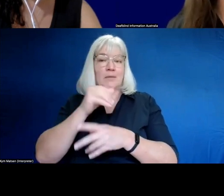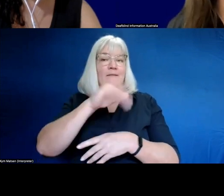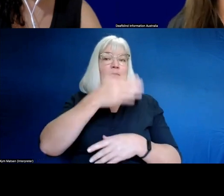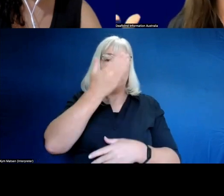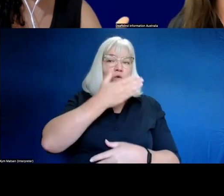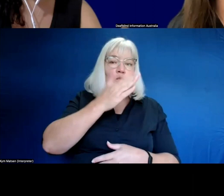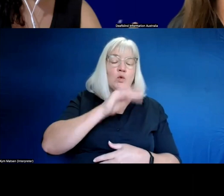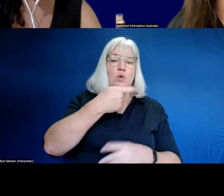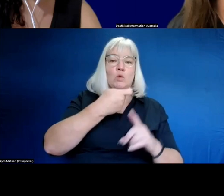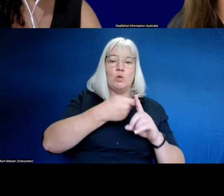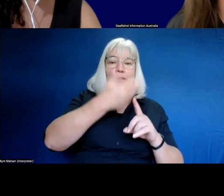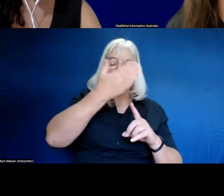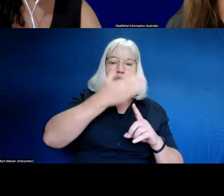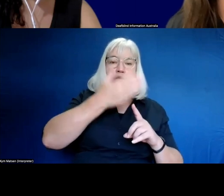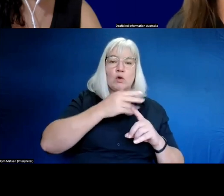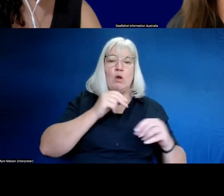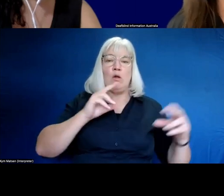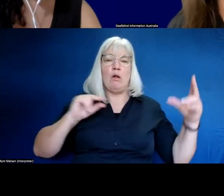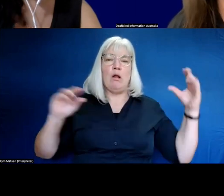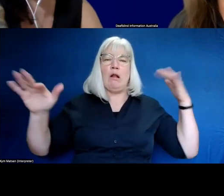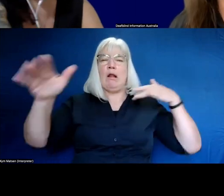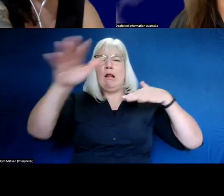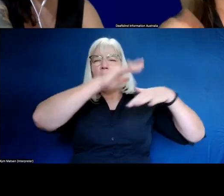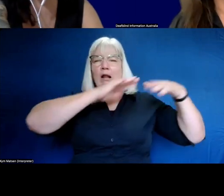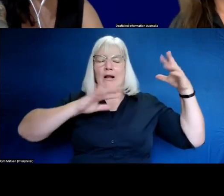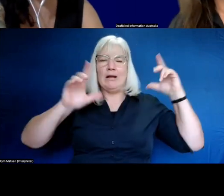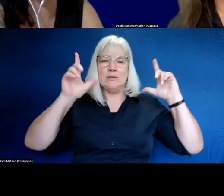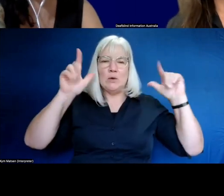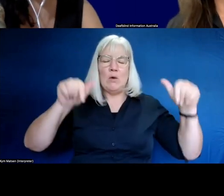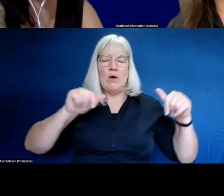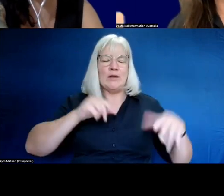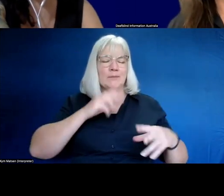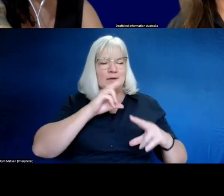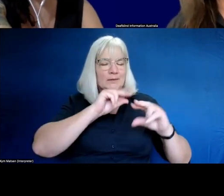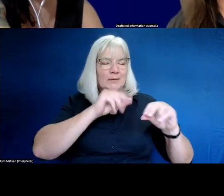be meaningful because they just can't access them in noise.